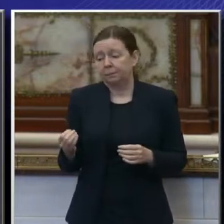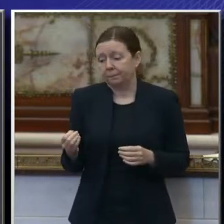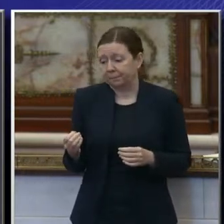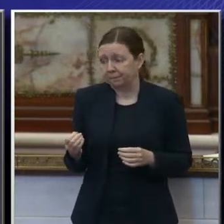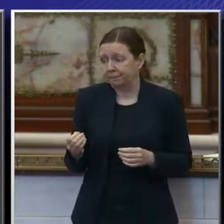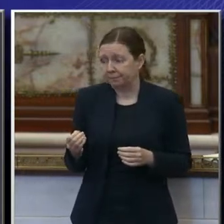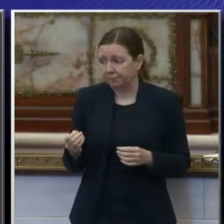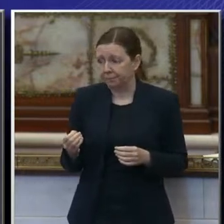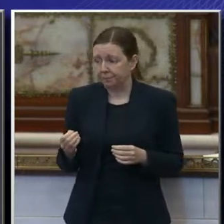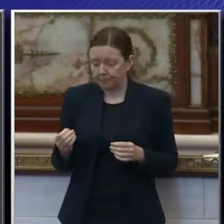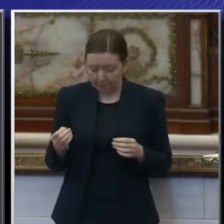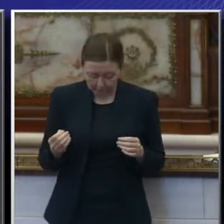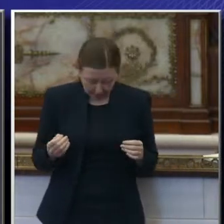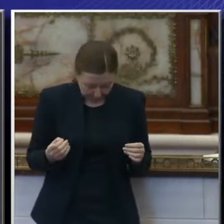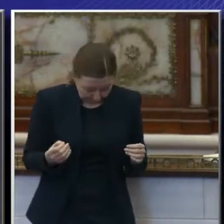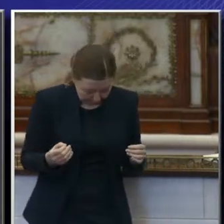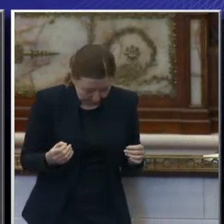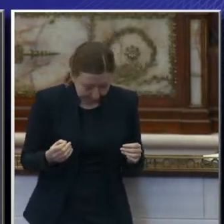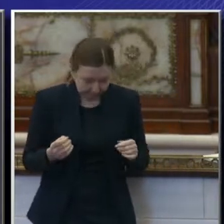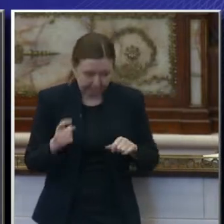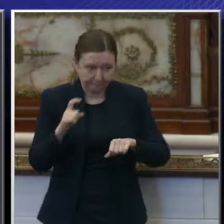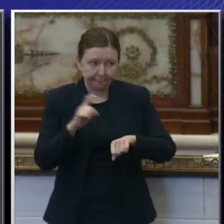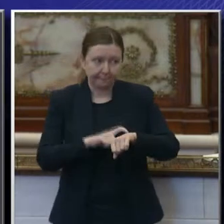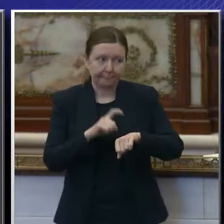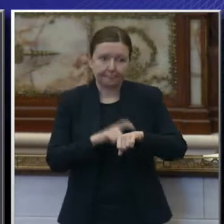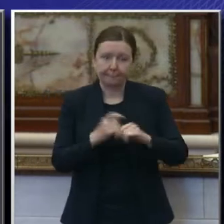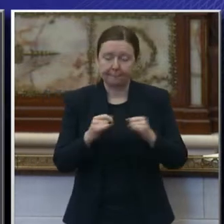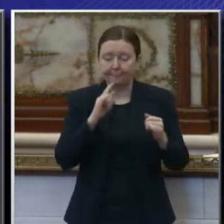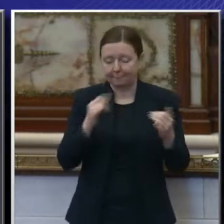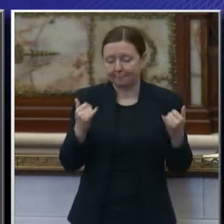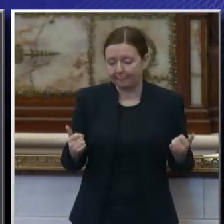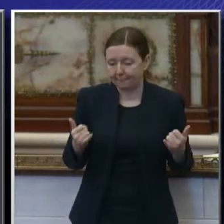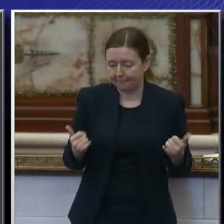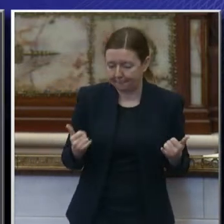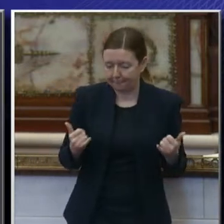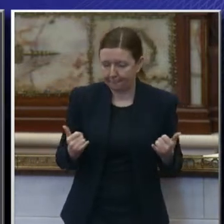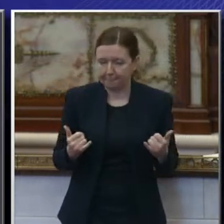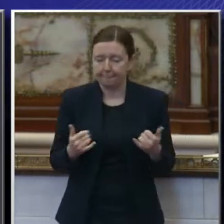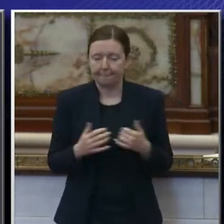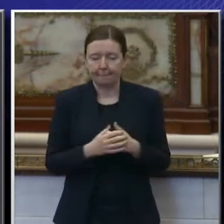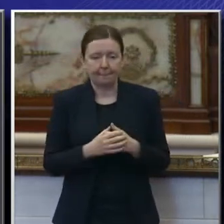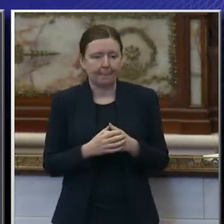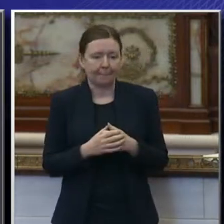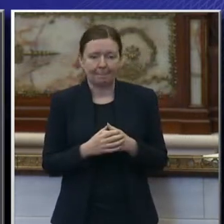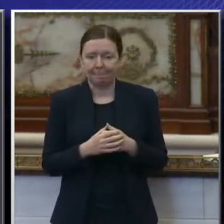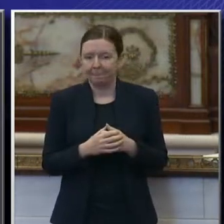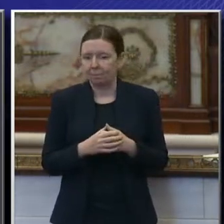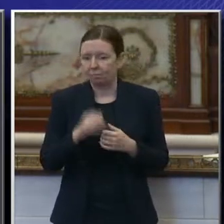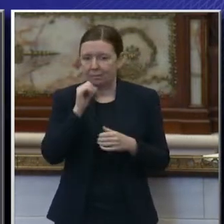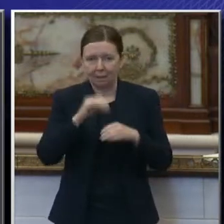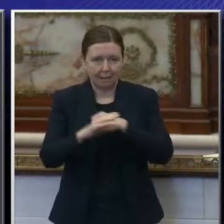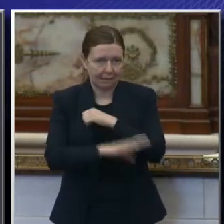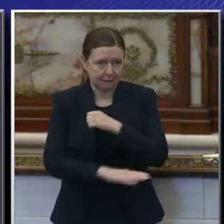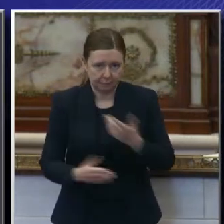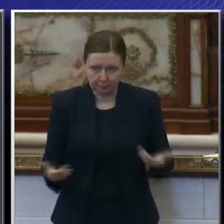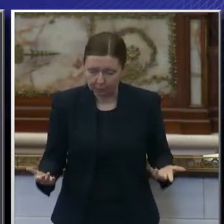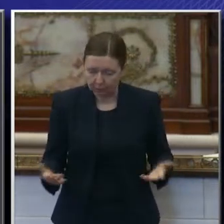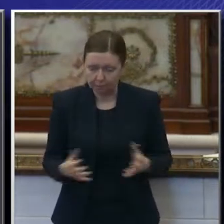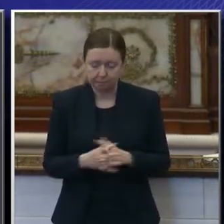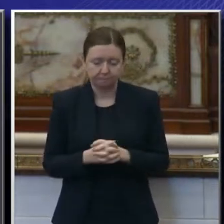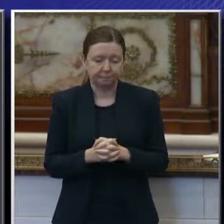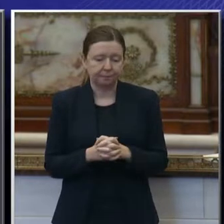You know, the timing of this is now, and it's not in September, and it's